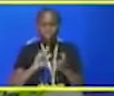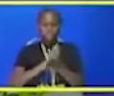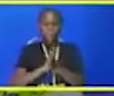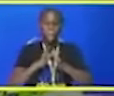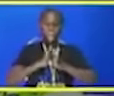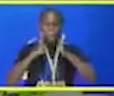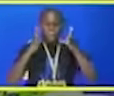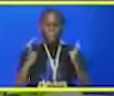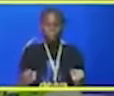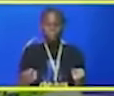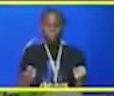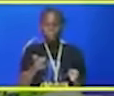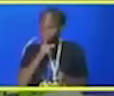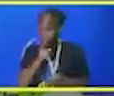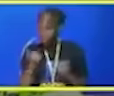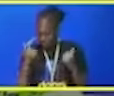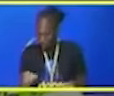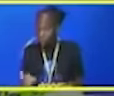Is that a good deal?